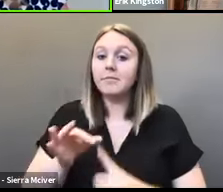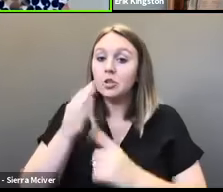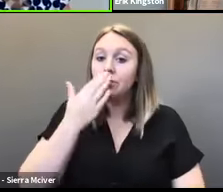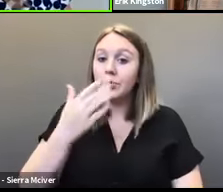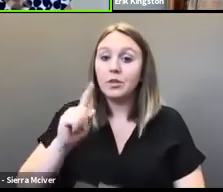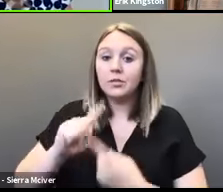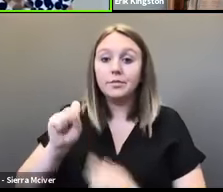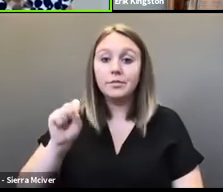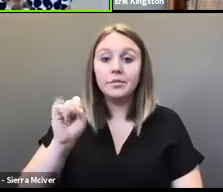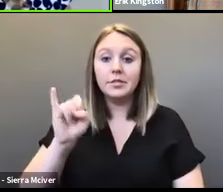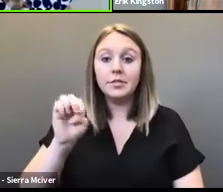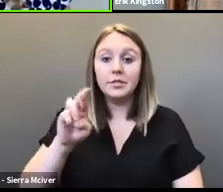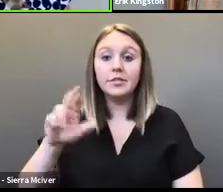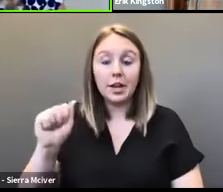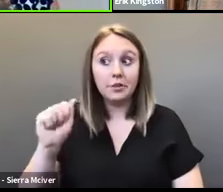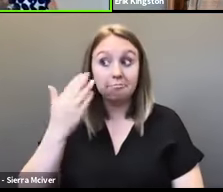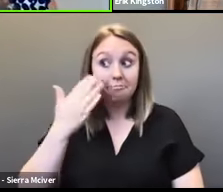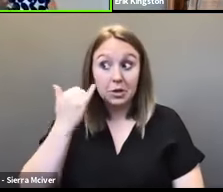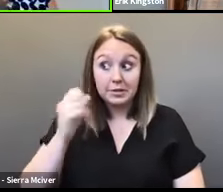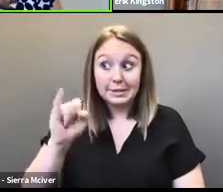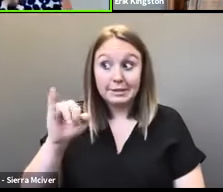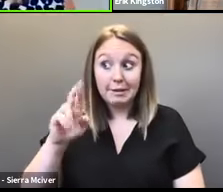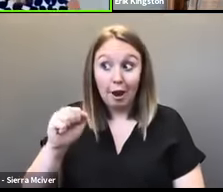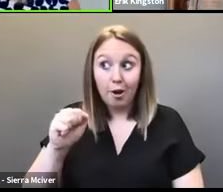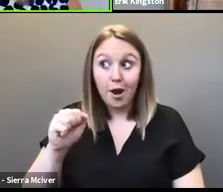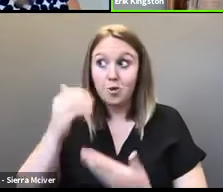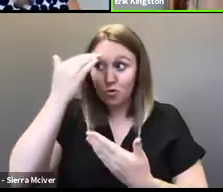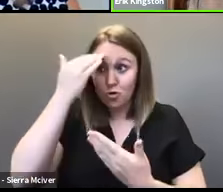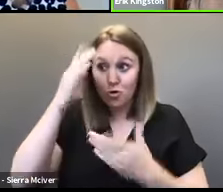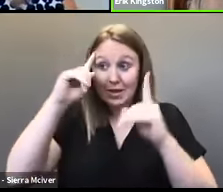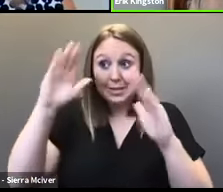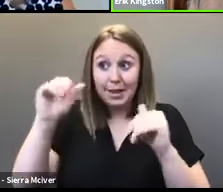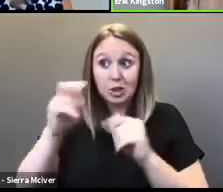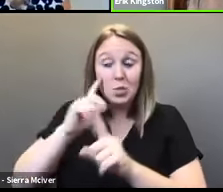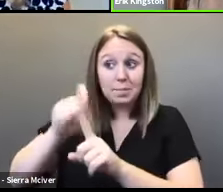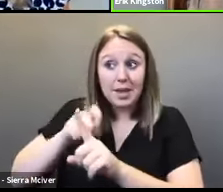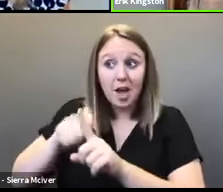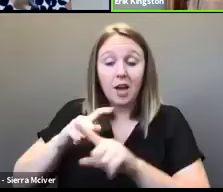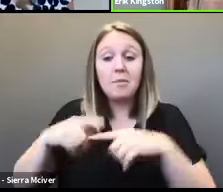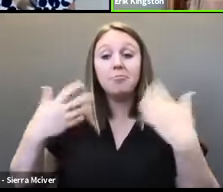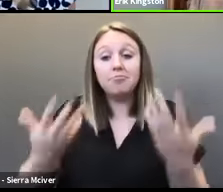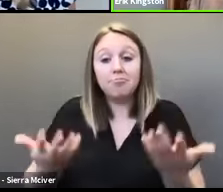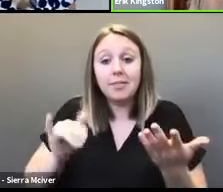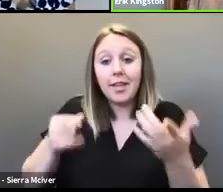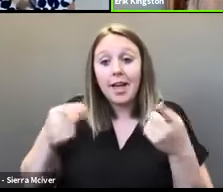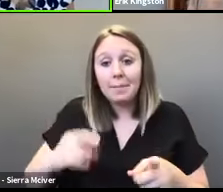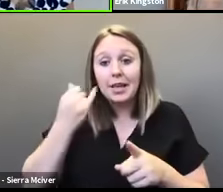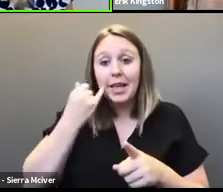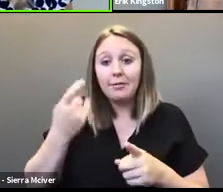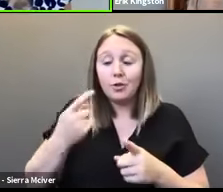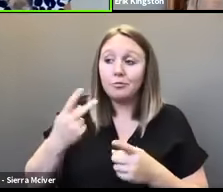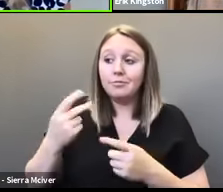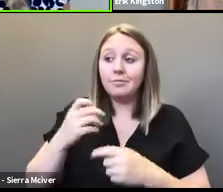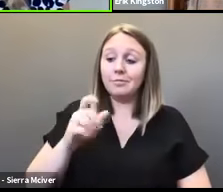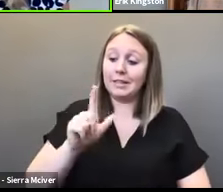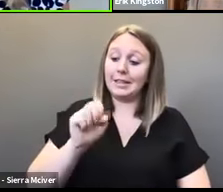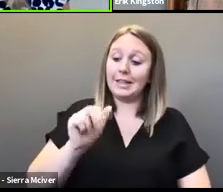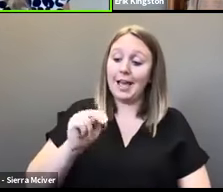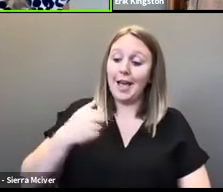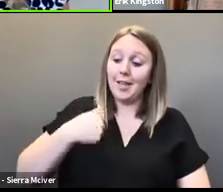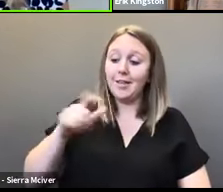Sierra, because I don't know if she thought she was going to get picked on as much, but I think that's what you get. We have Eric and Leanne. so thank you guys